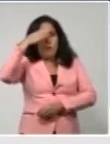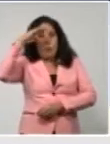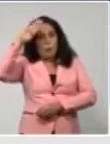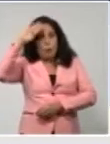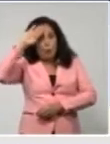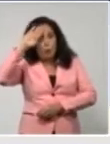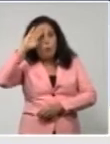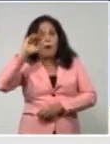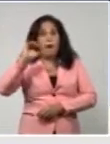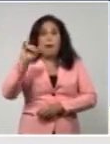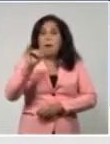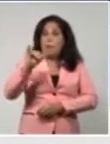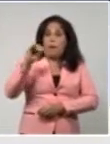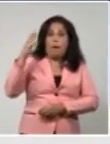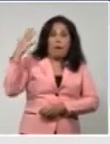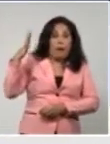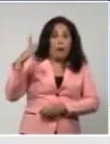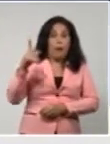2,123 people.